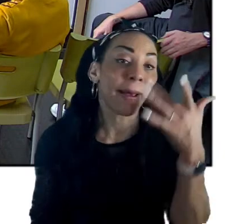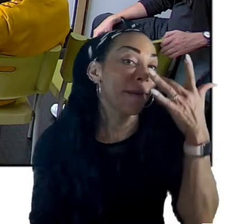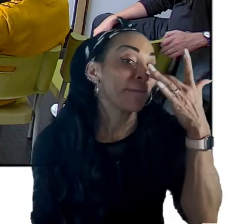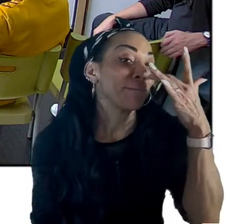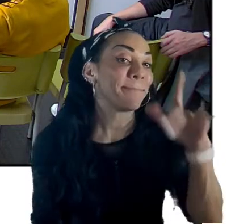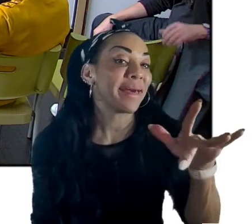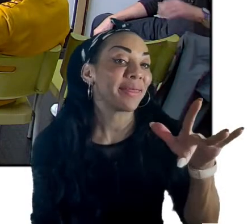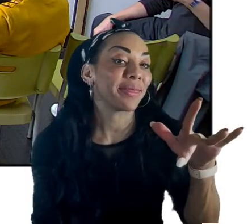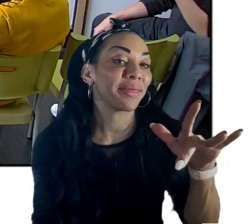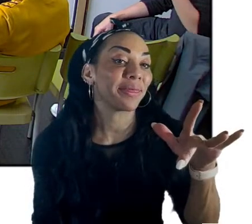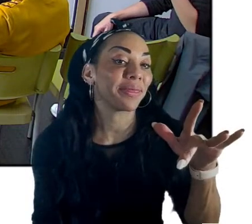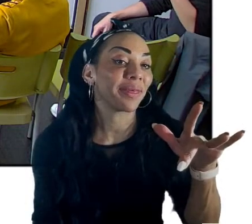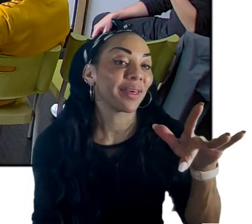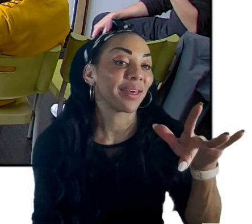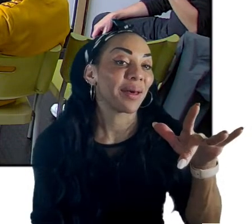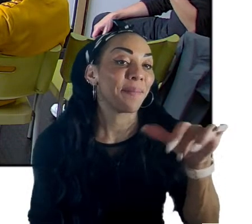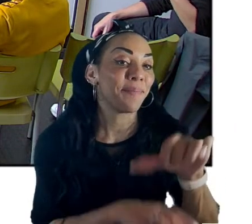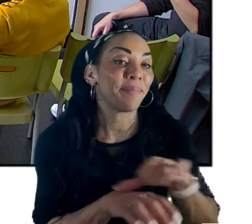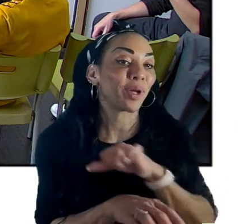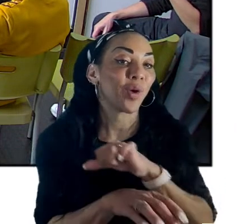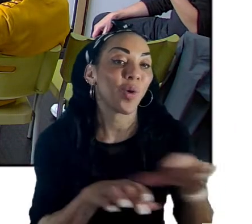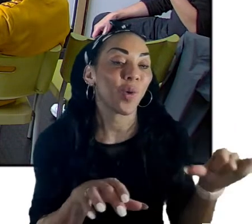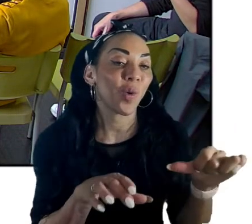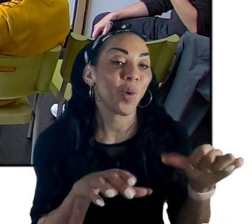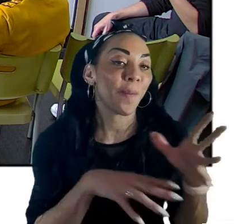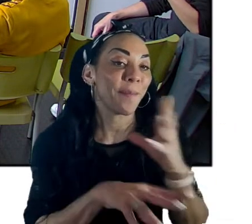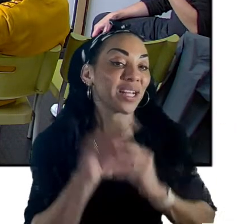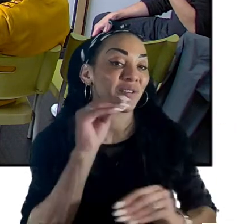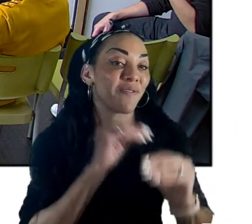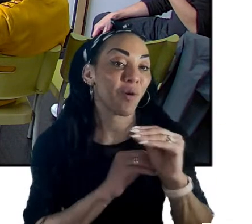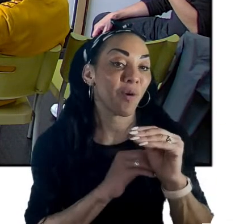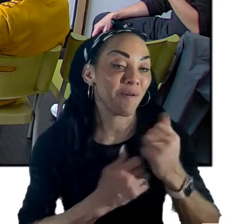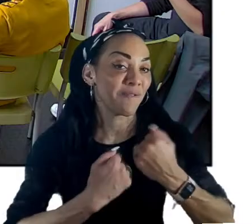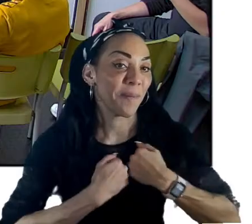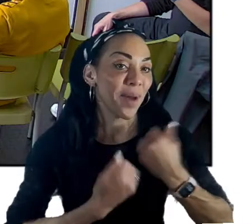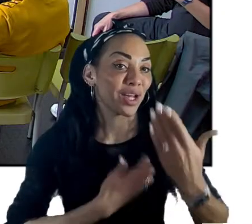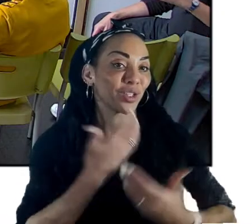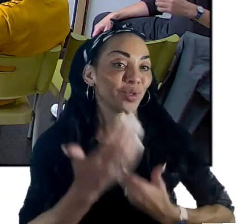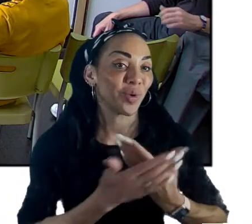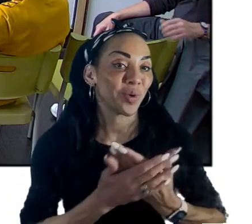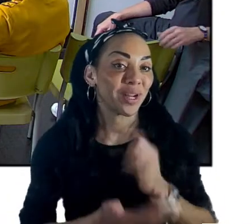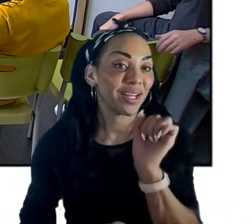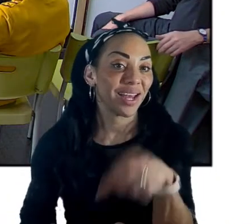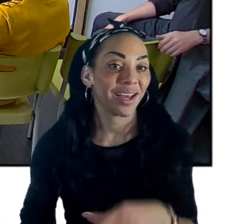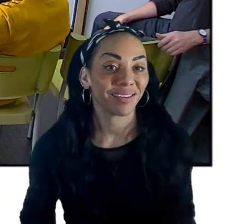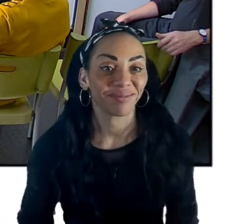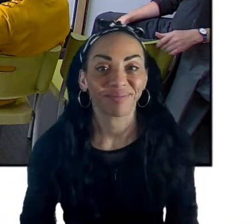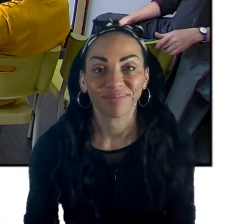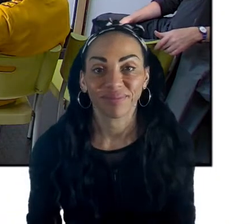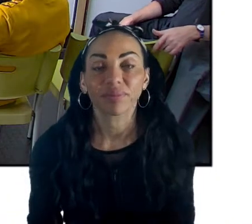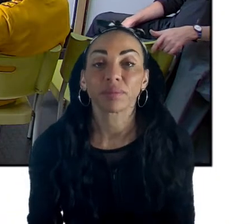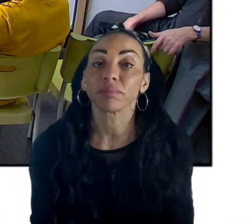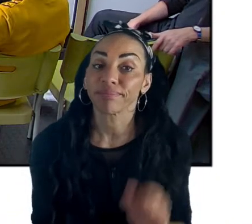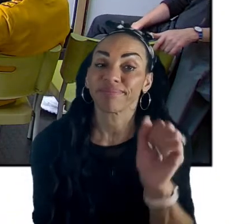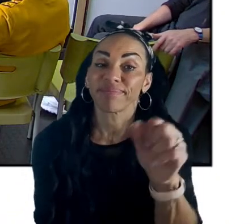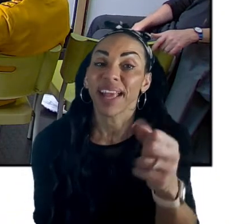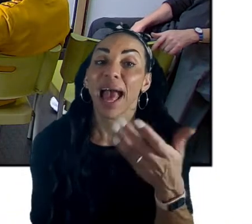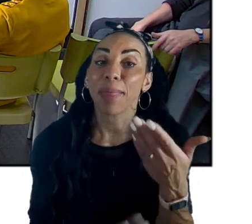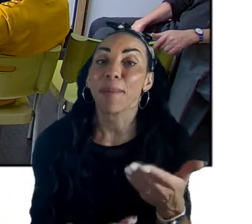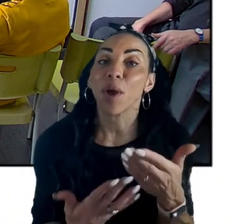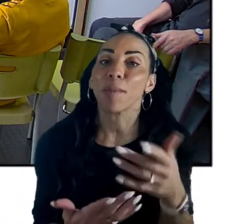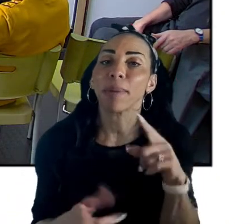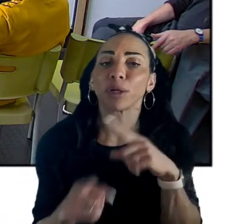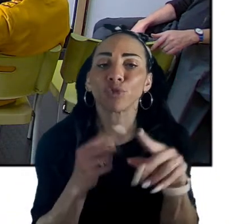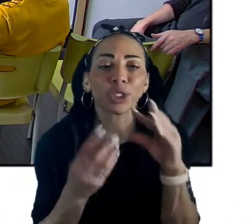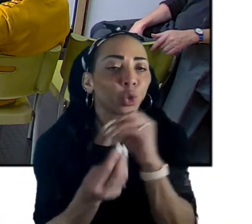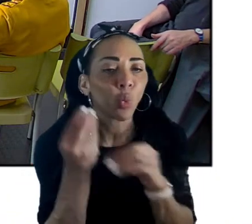ways. And yeah, as I said, I'm sort of right at the beginning of this process. I'm trying to work out what it is. I want it to